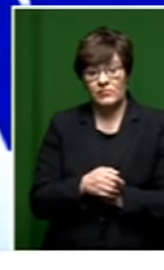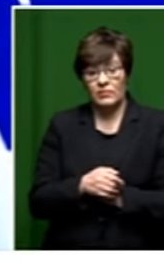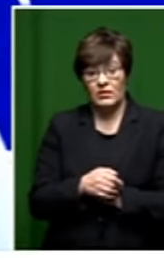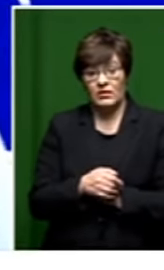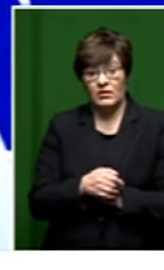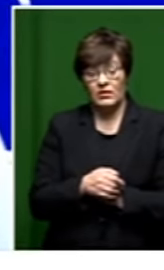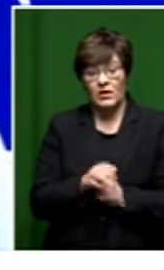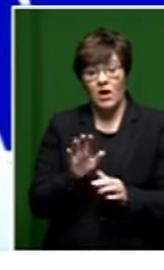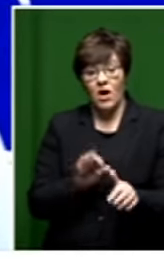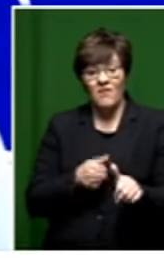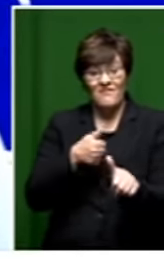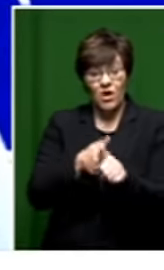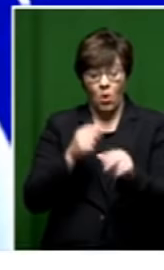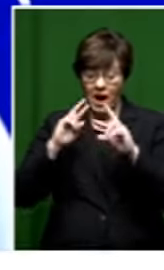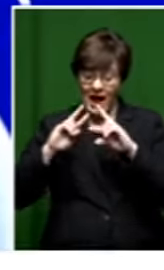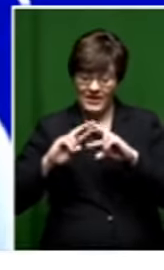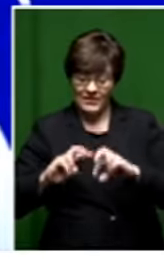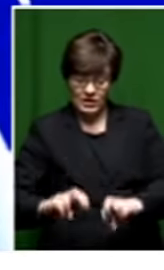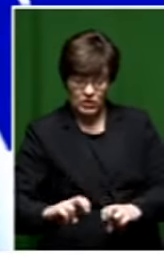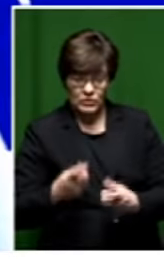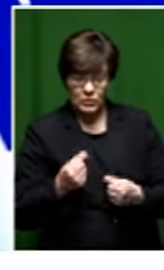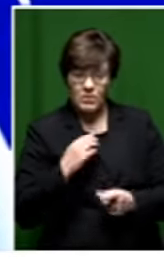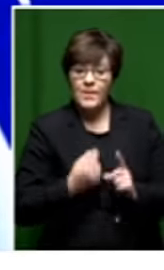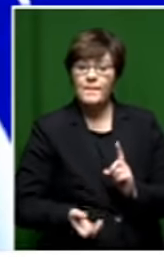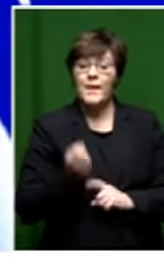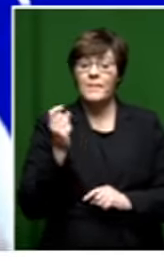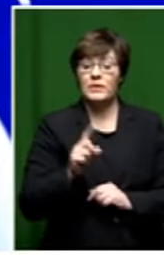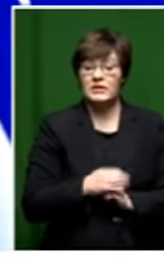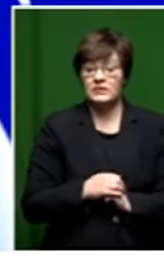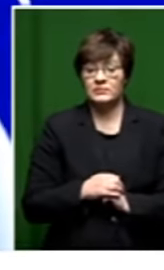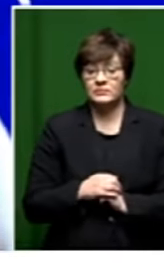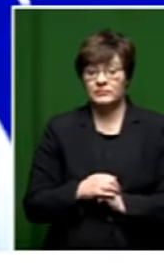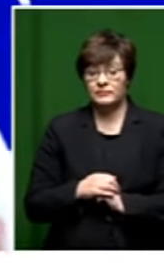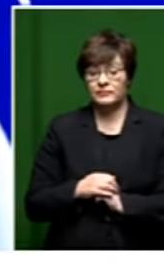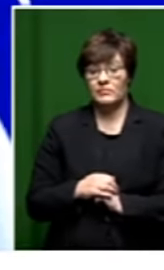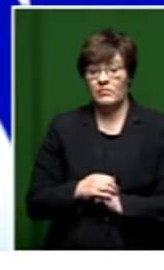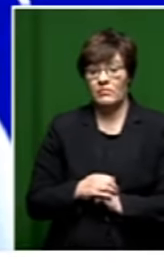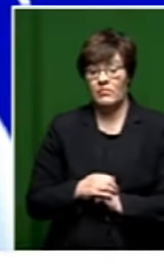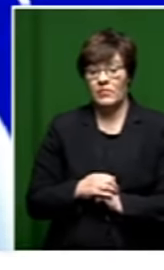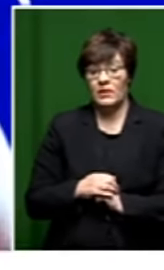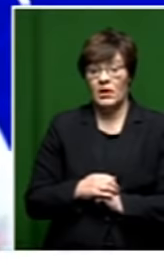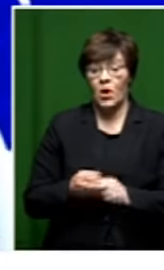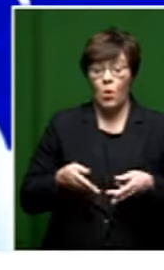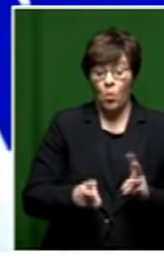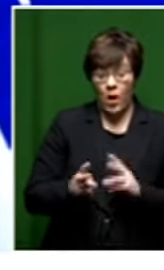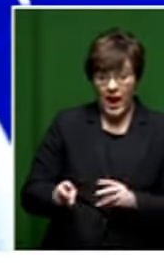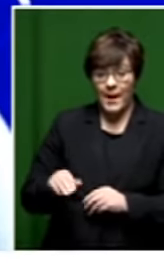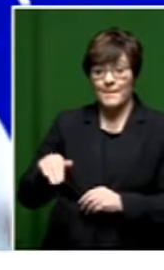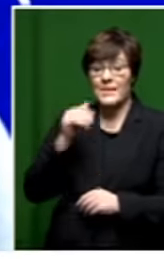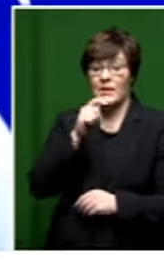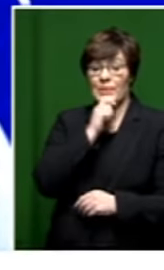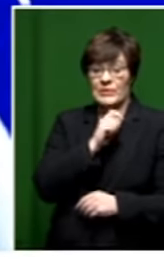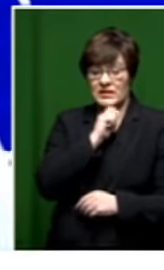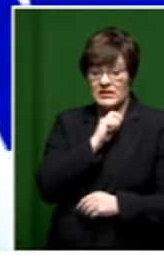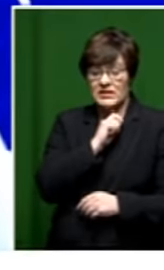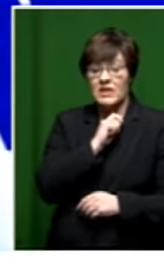the kind of investigations that we've done, what we found is that the methods that the banks employ